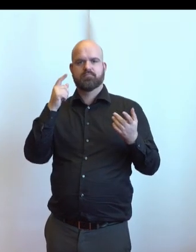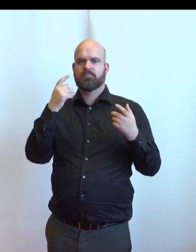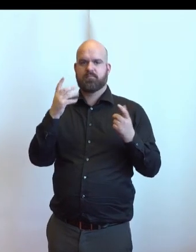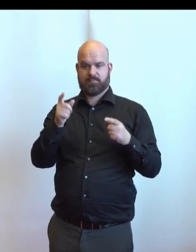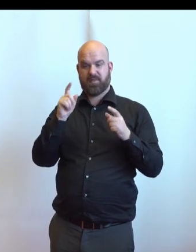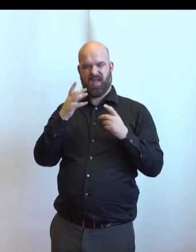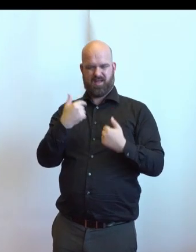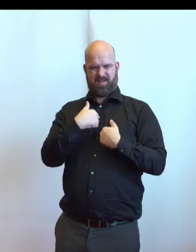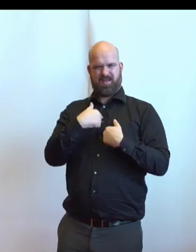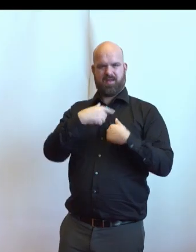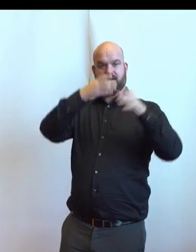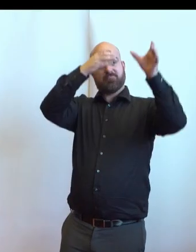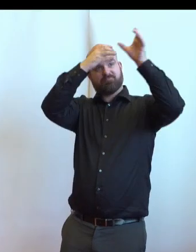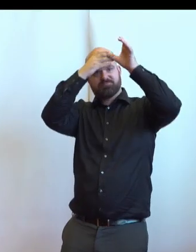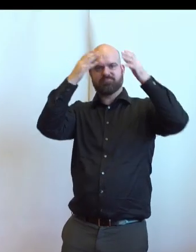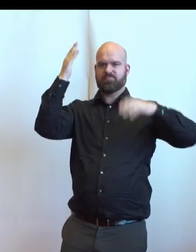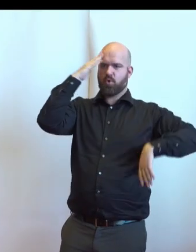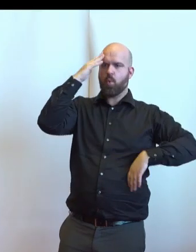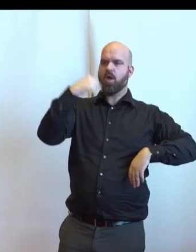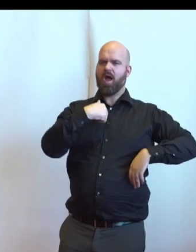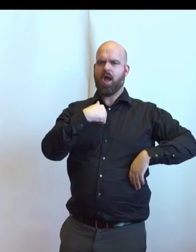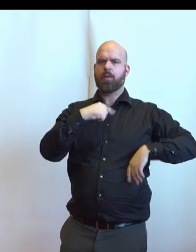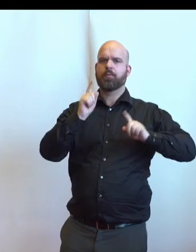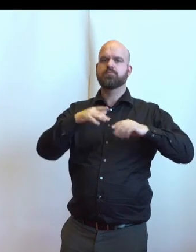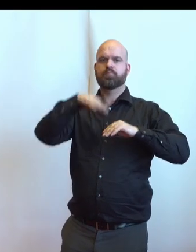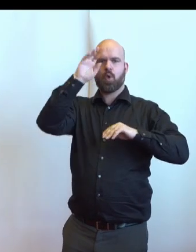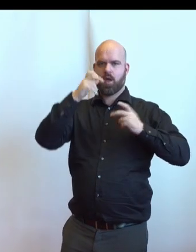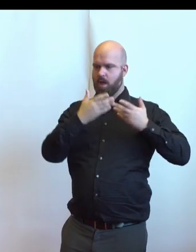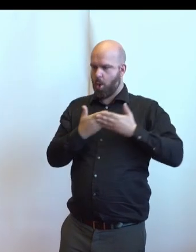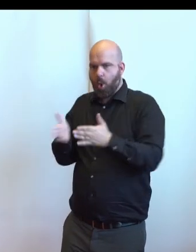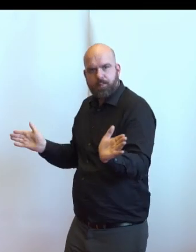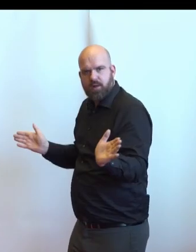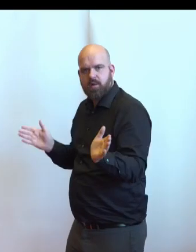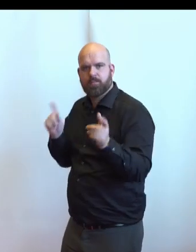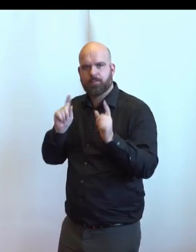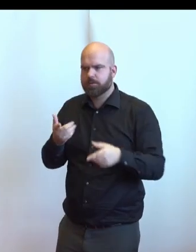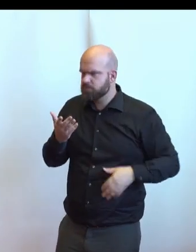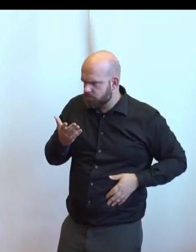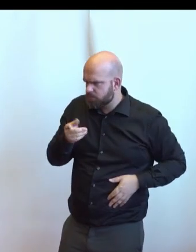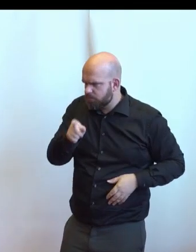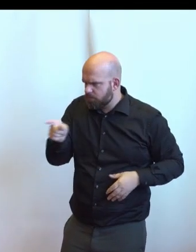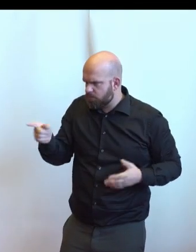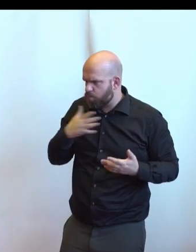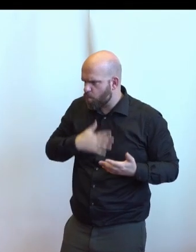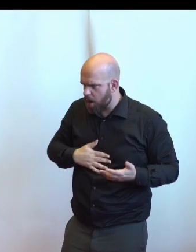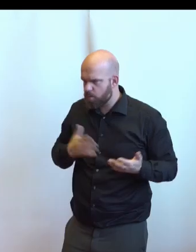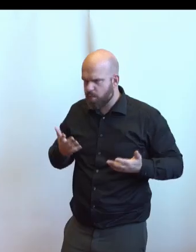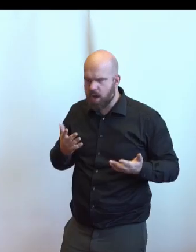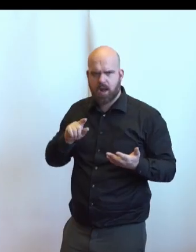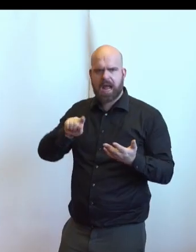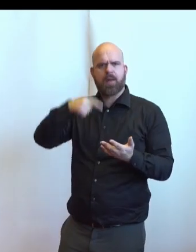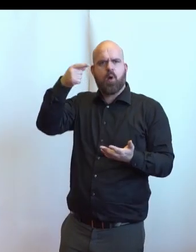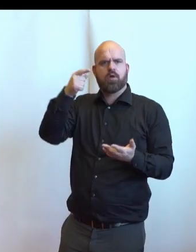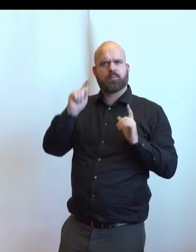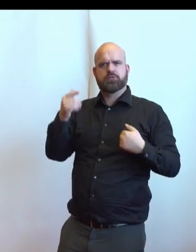HR professionals, helping them to understand why it's important, but also the talent gap that organisations are